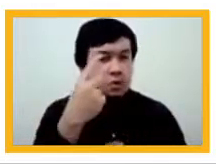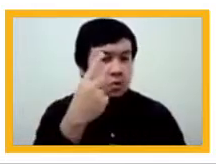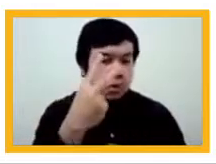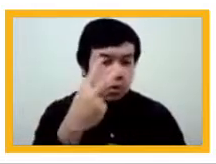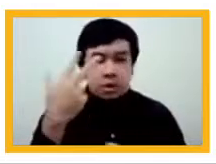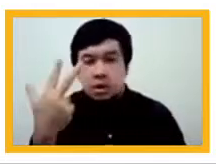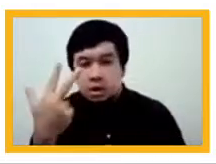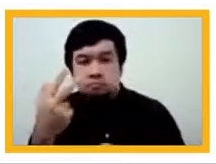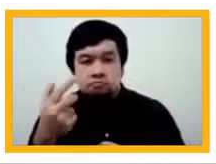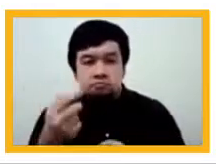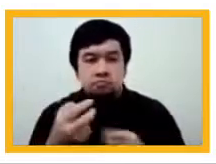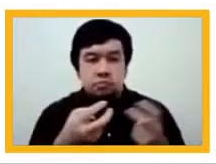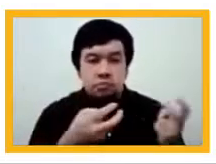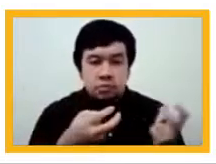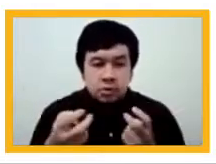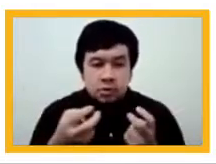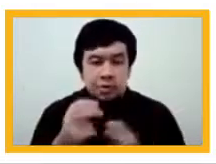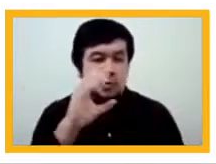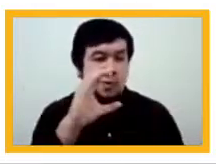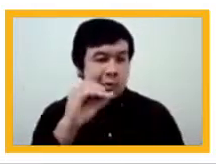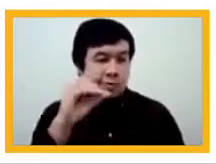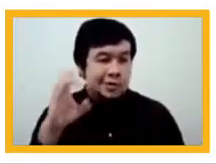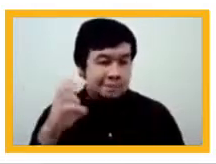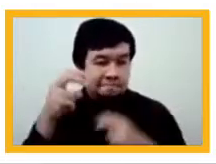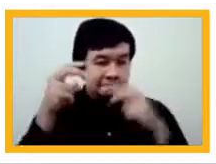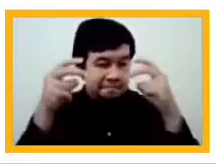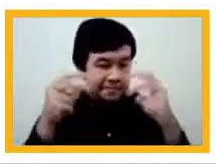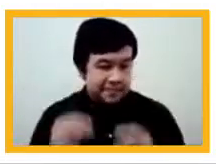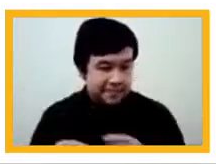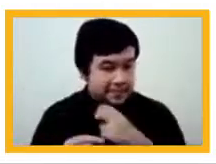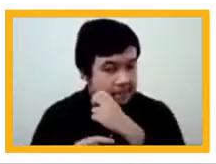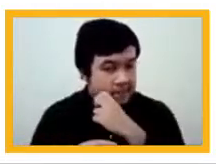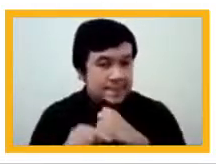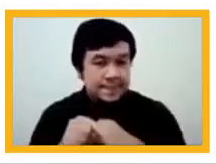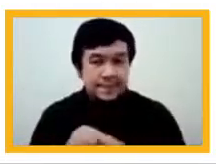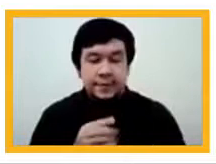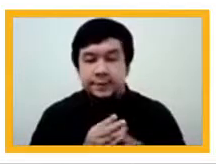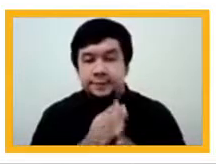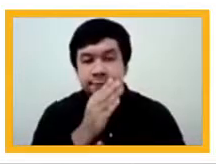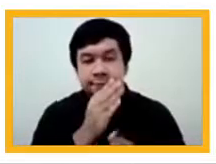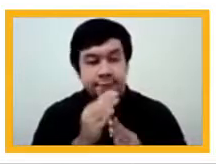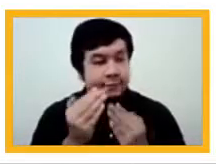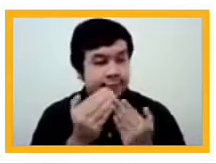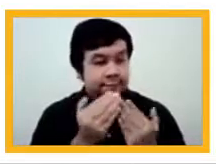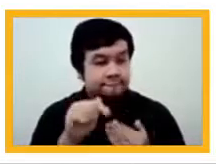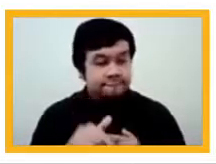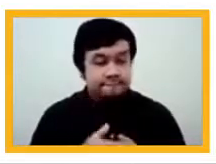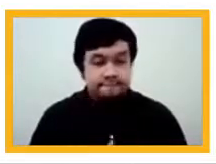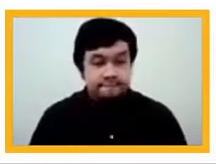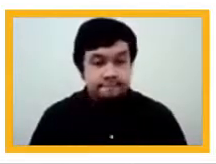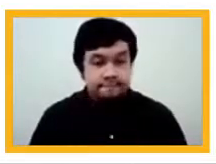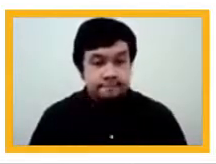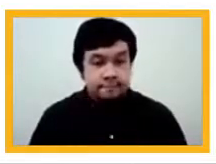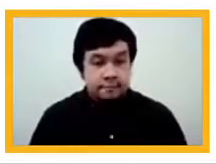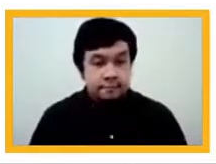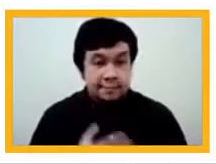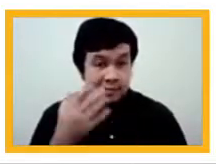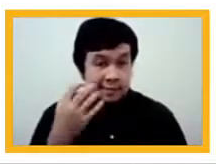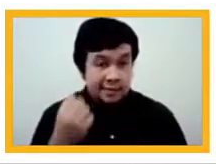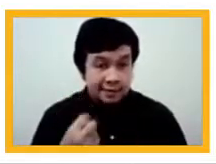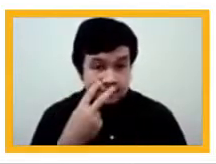the whole industry is changing by industrial revolution 4.0. So currently